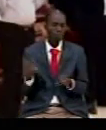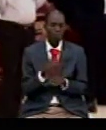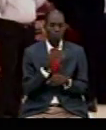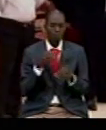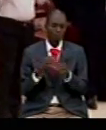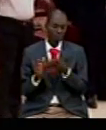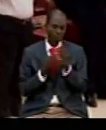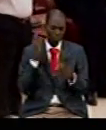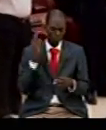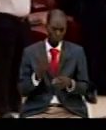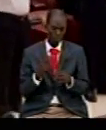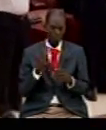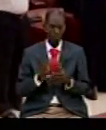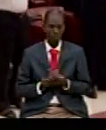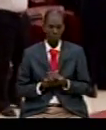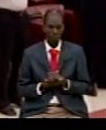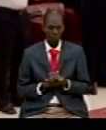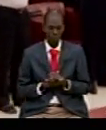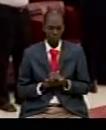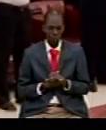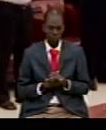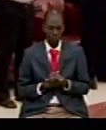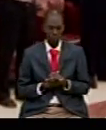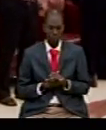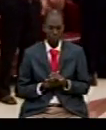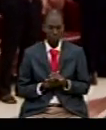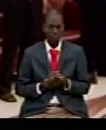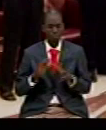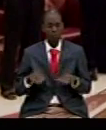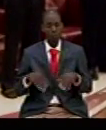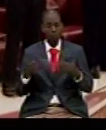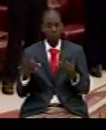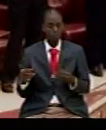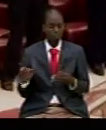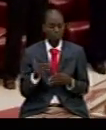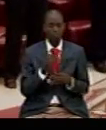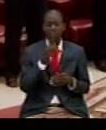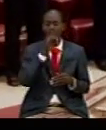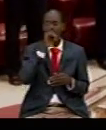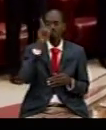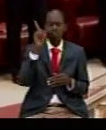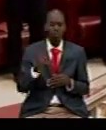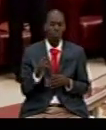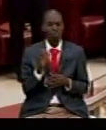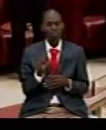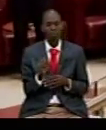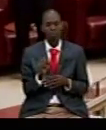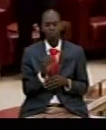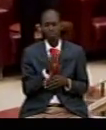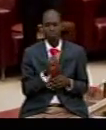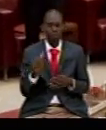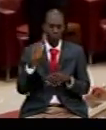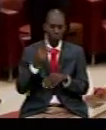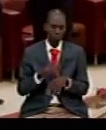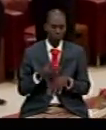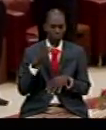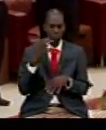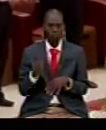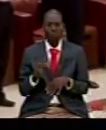in Jesus' name. Give them assurance, a touch